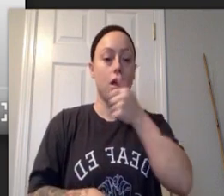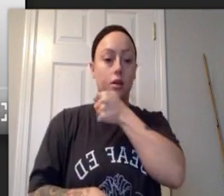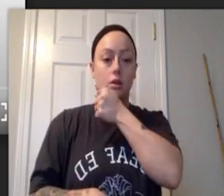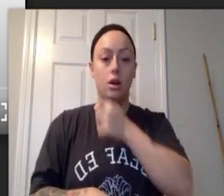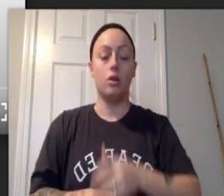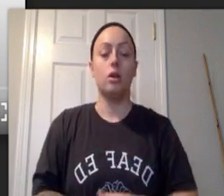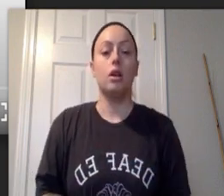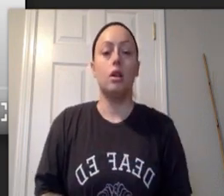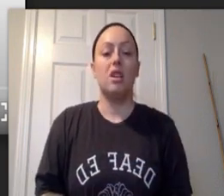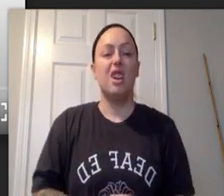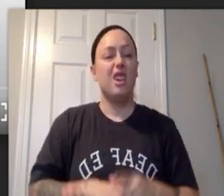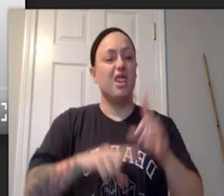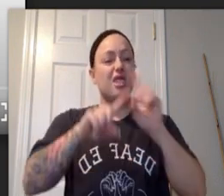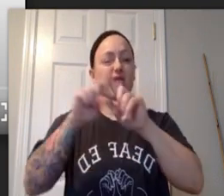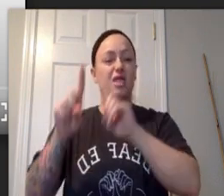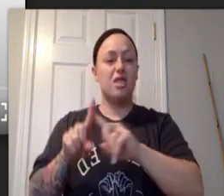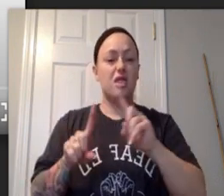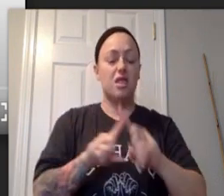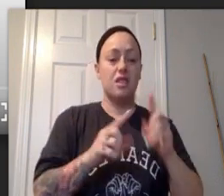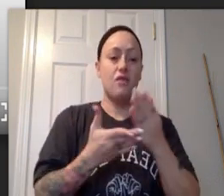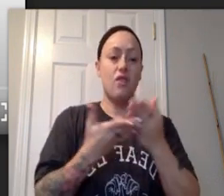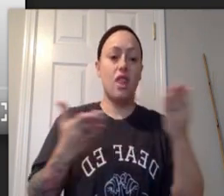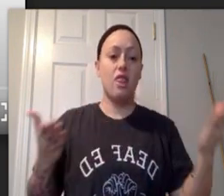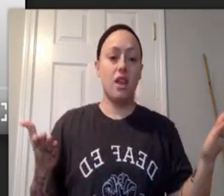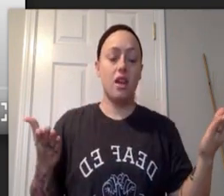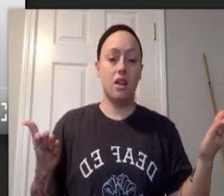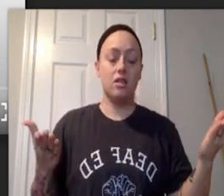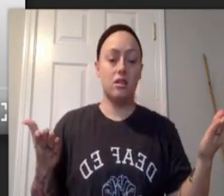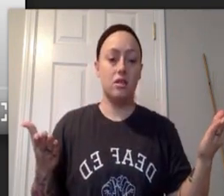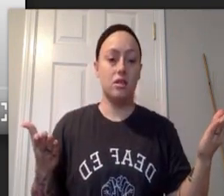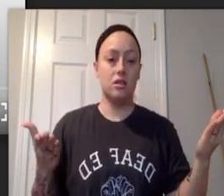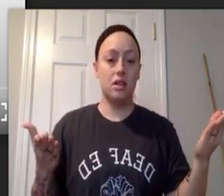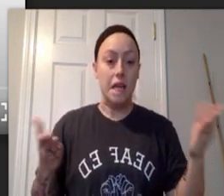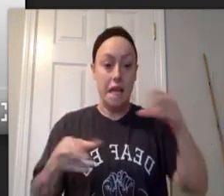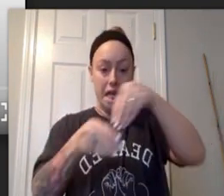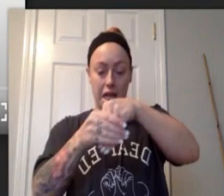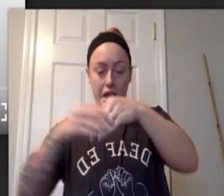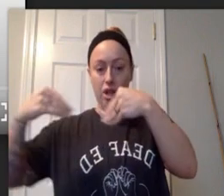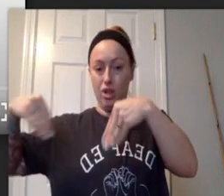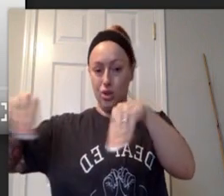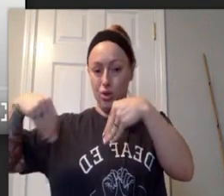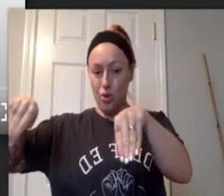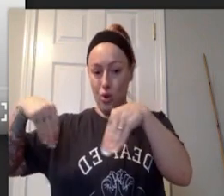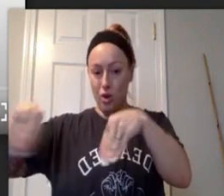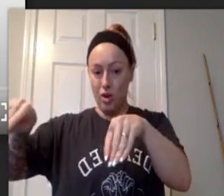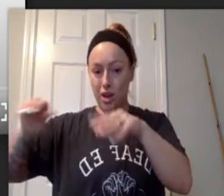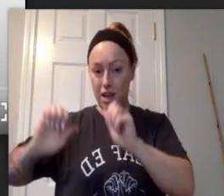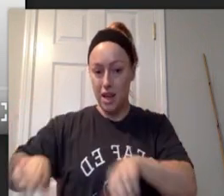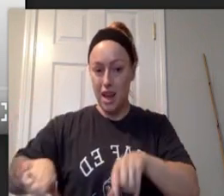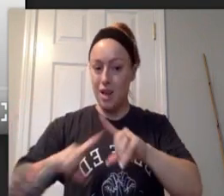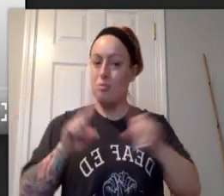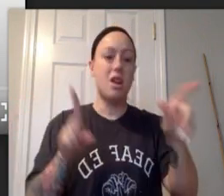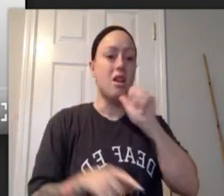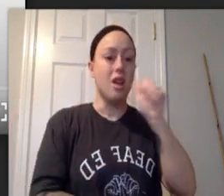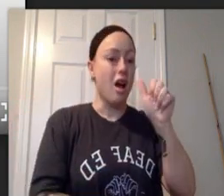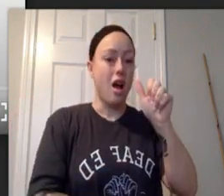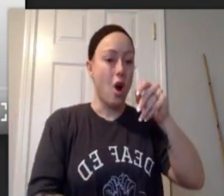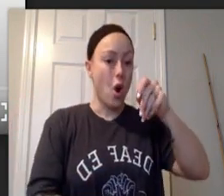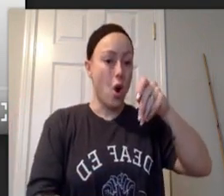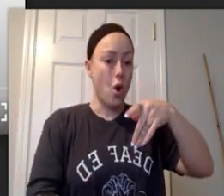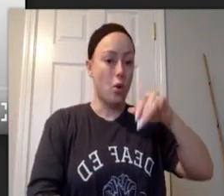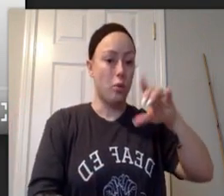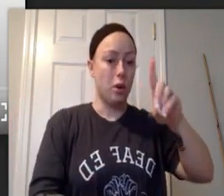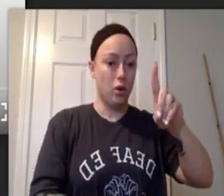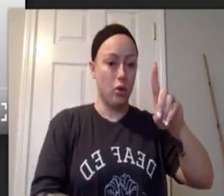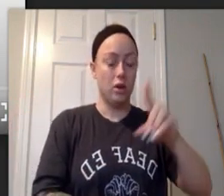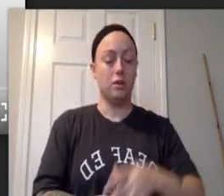and over-the-counter things like that that may have sedative properties but aren't necessarily an opioid. So